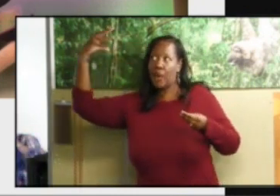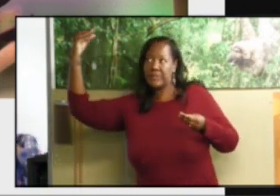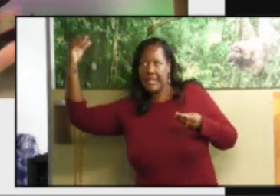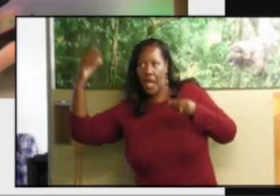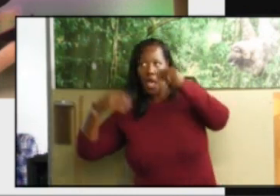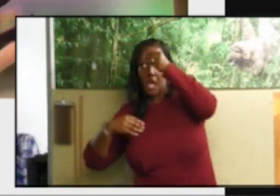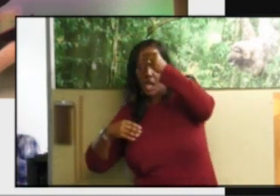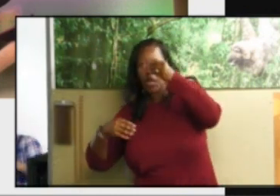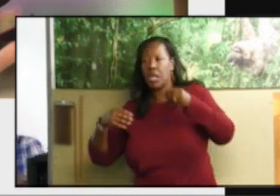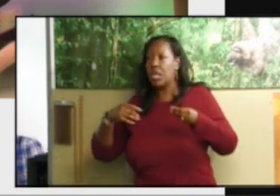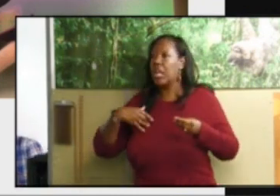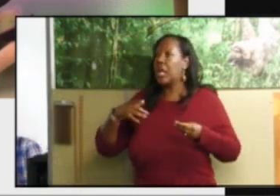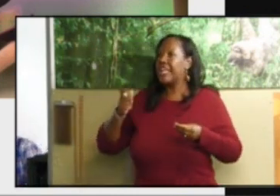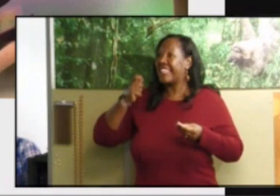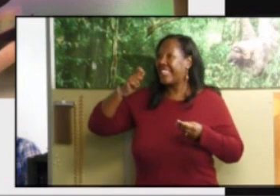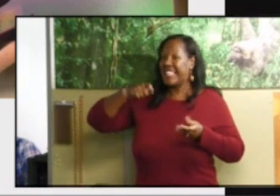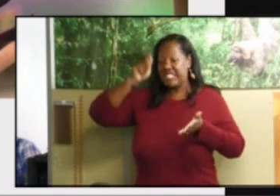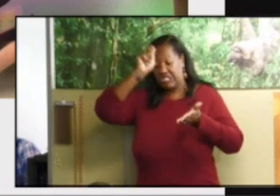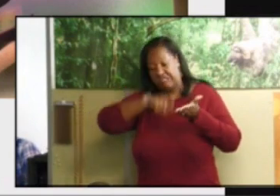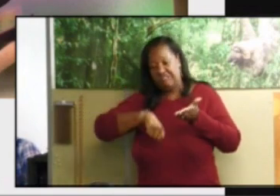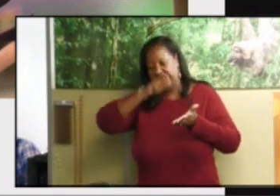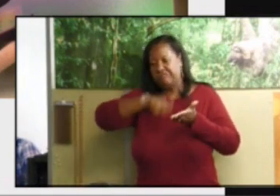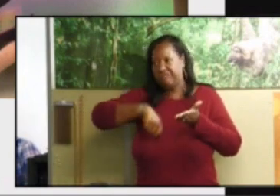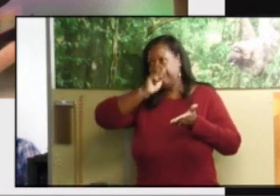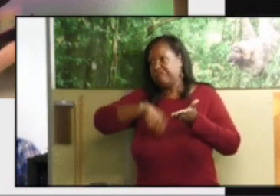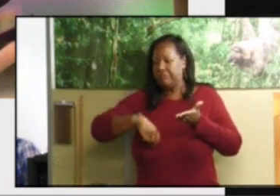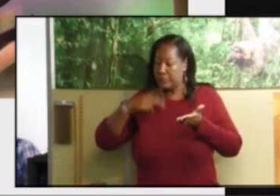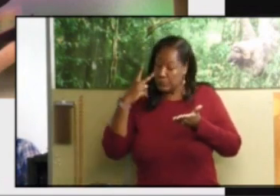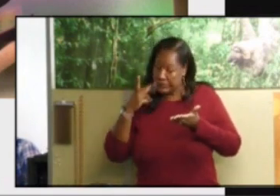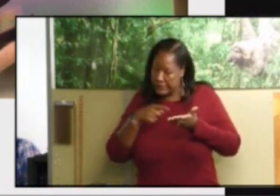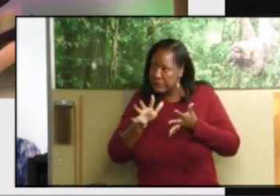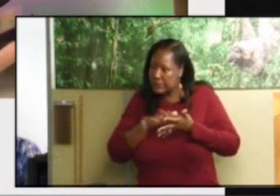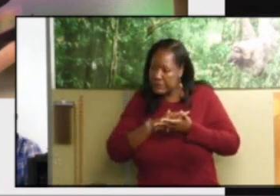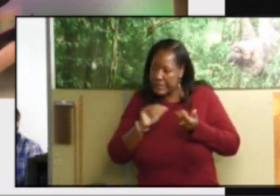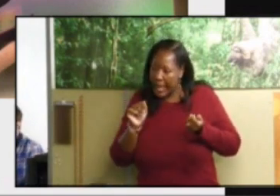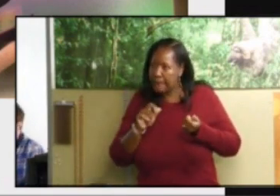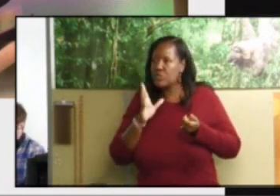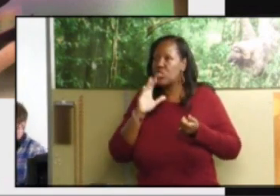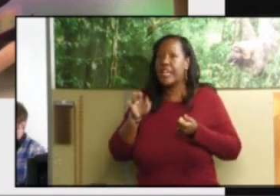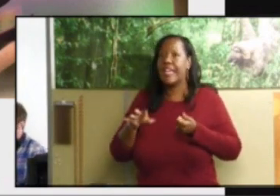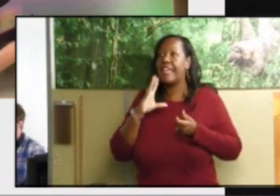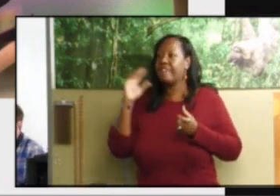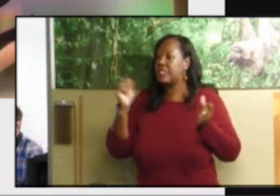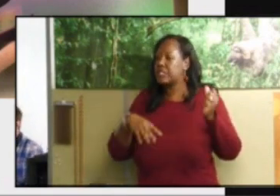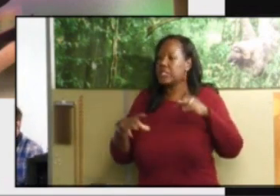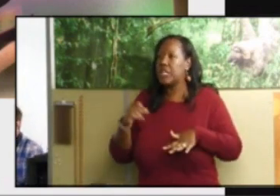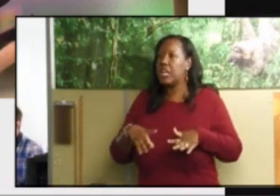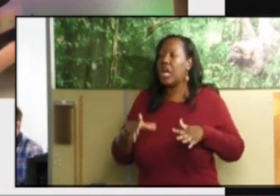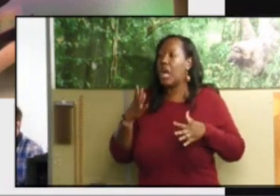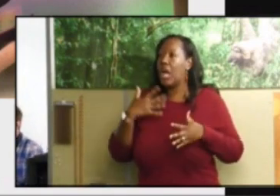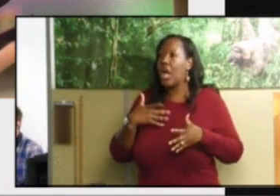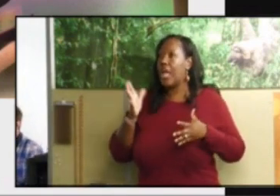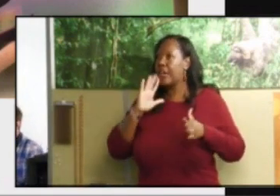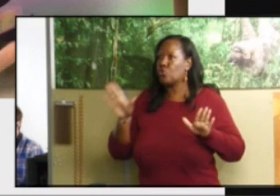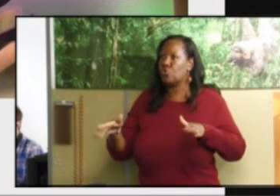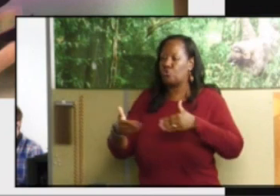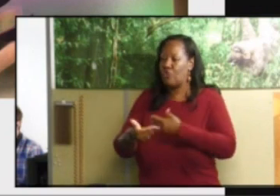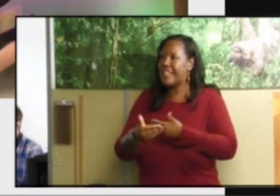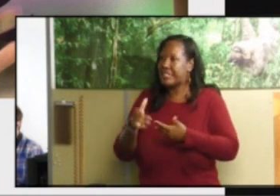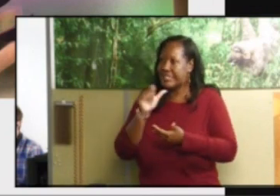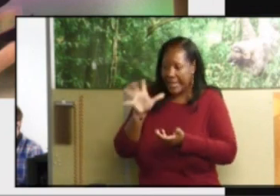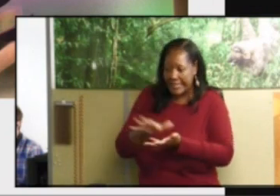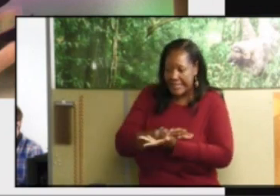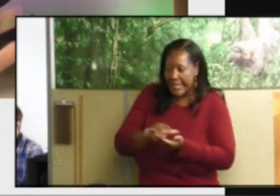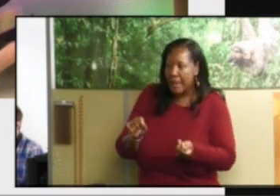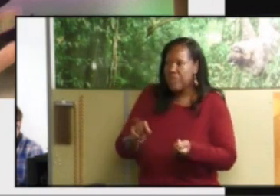scratching it with keys to make sure it would withstand being packed and unpacked into shipping crates multiple times, leaving components